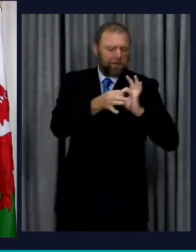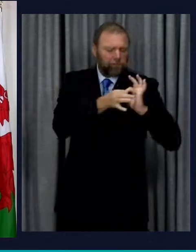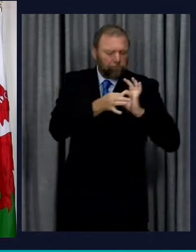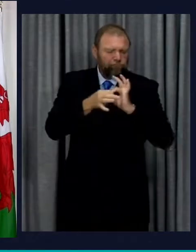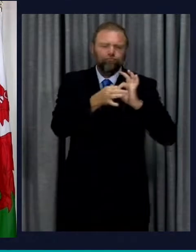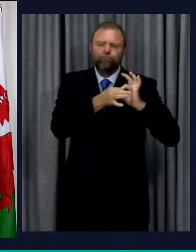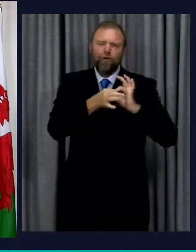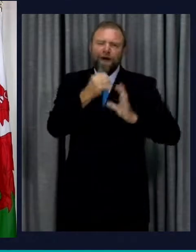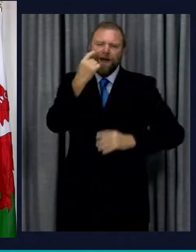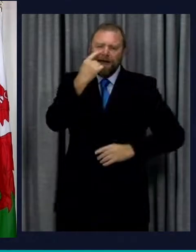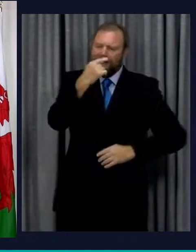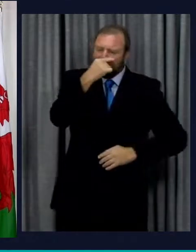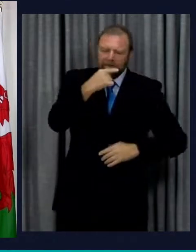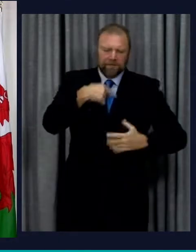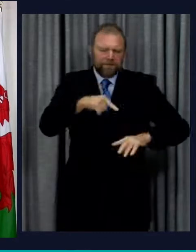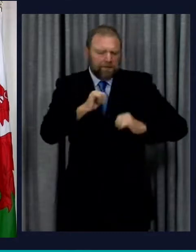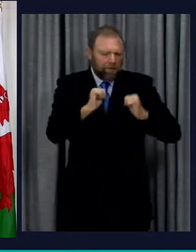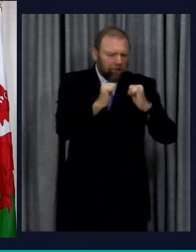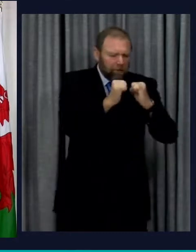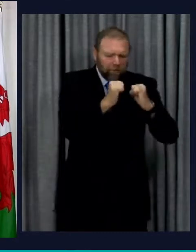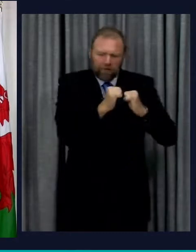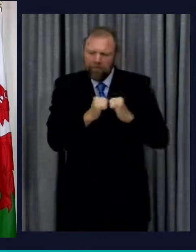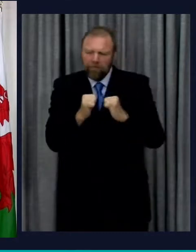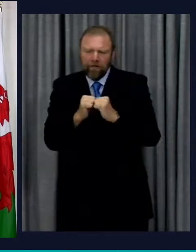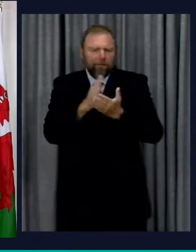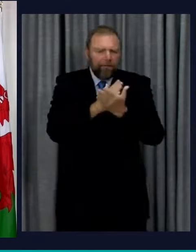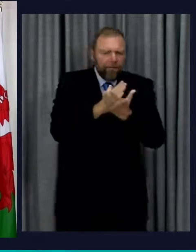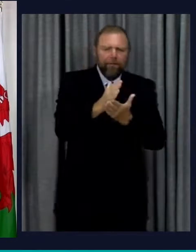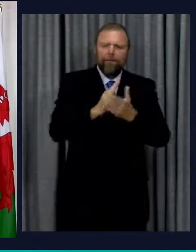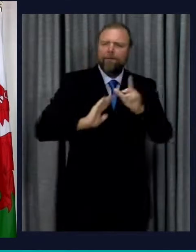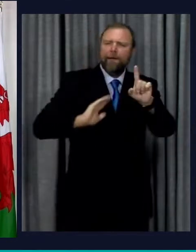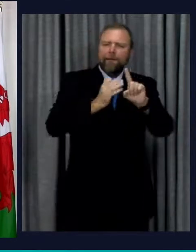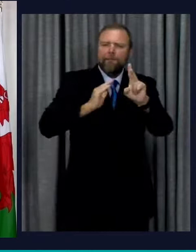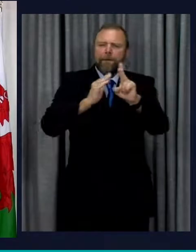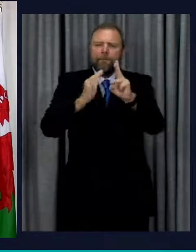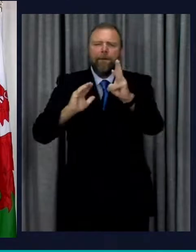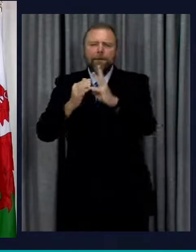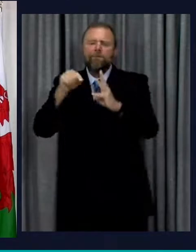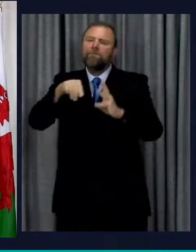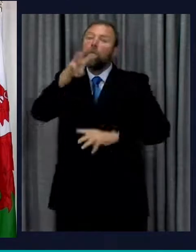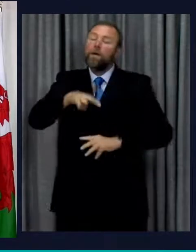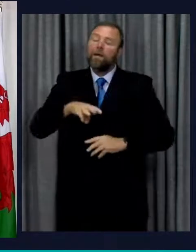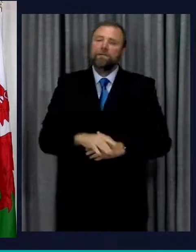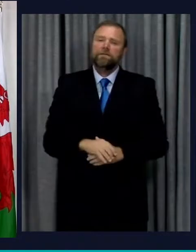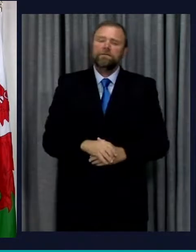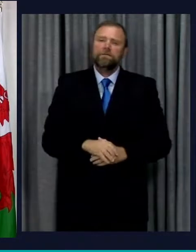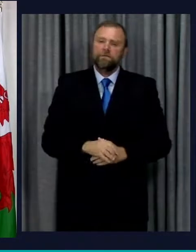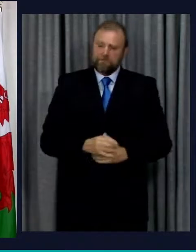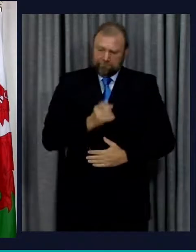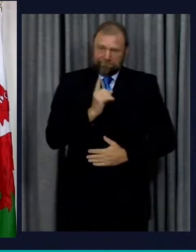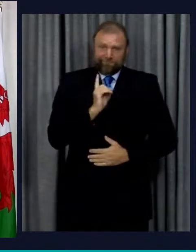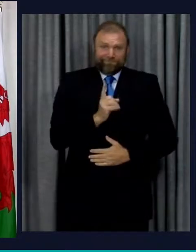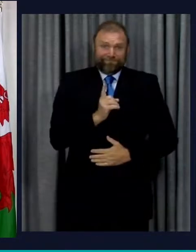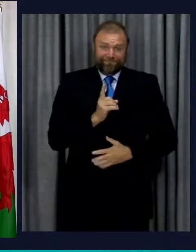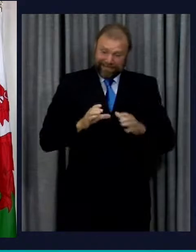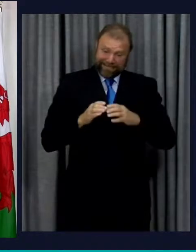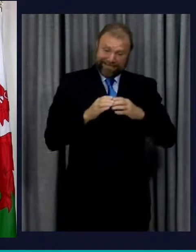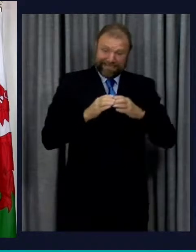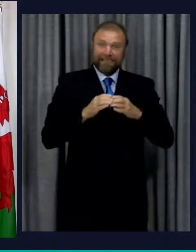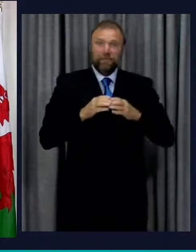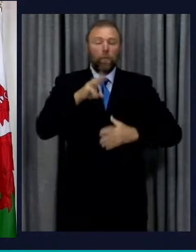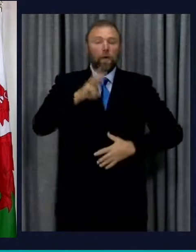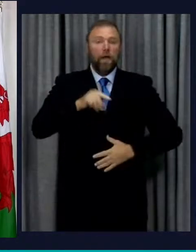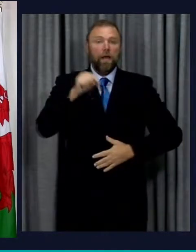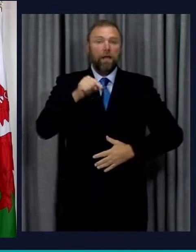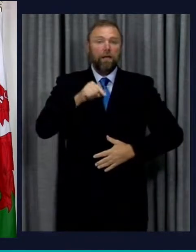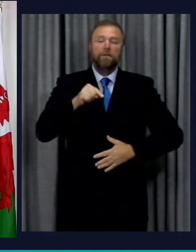evidence and agreement with clear priorities for Wales. This is what a Team Wales approach looks